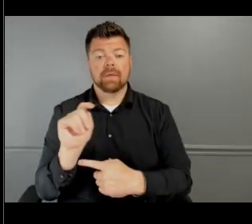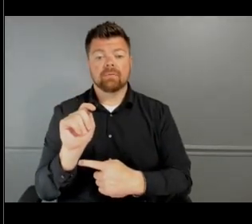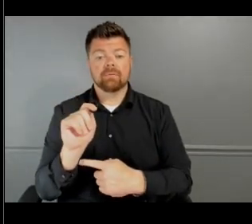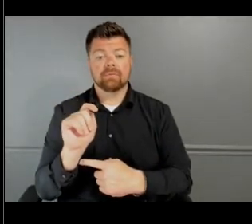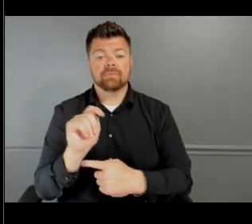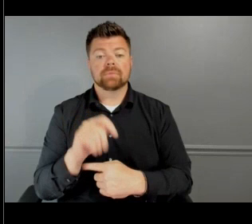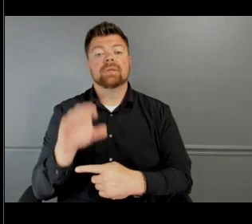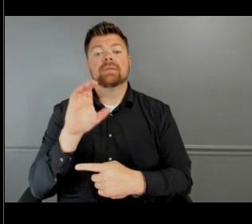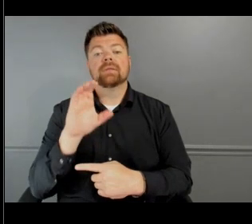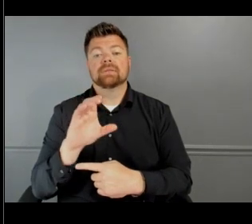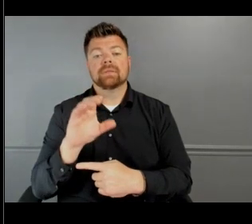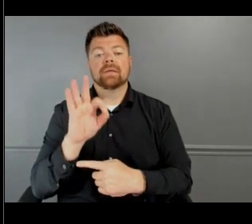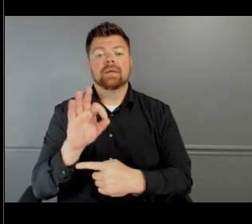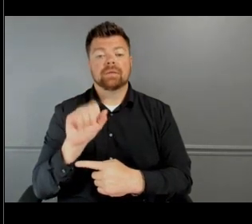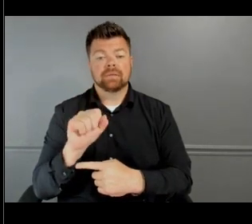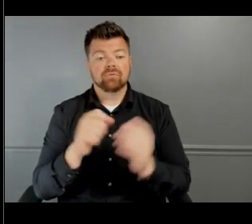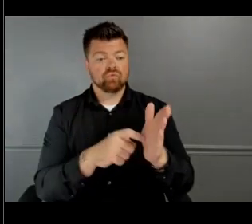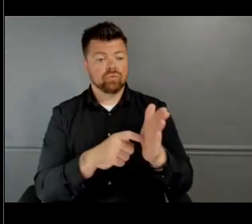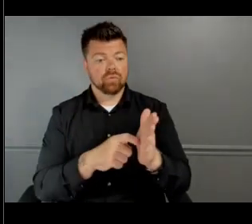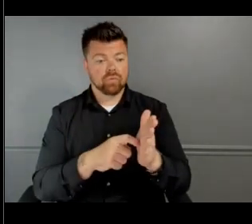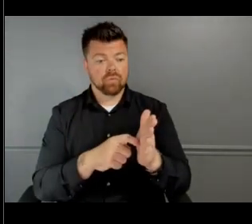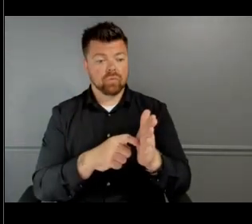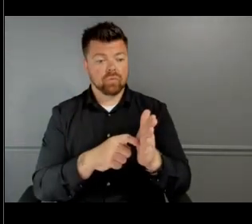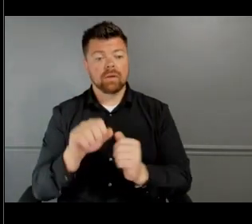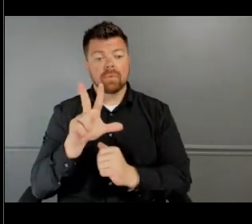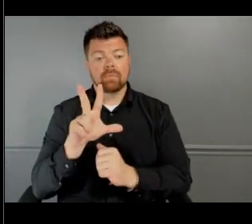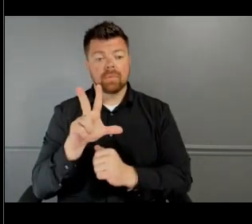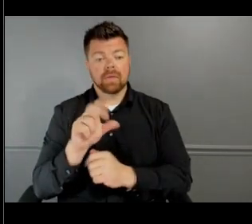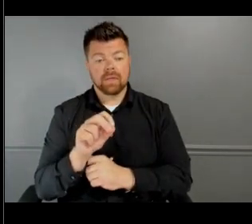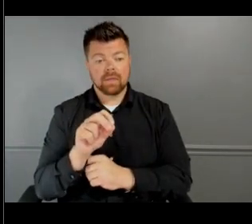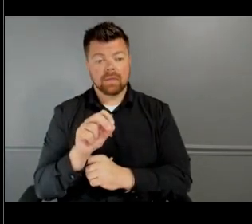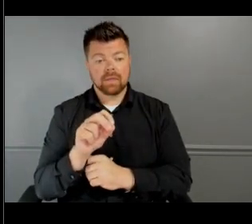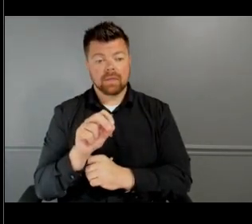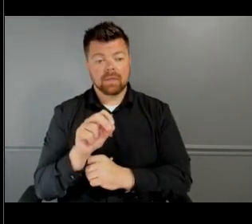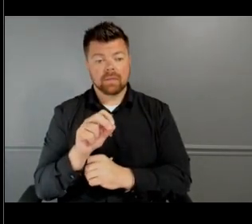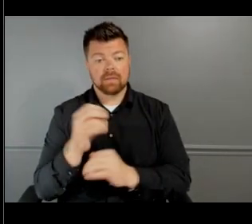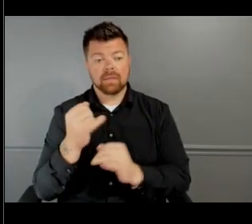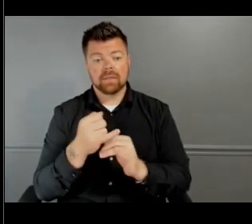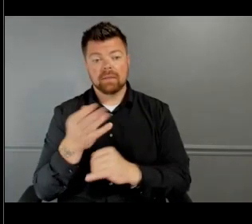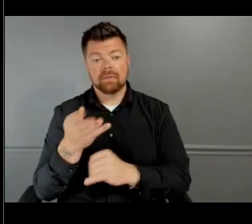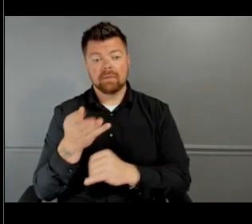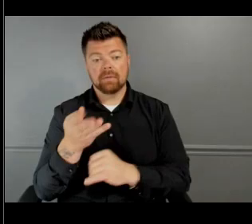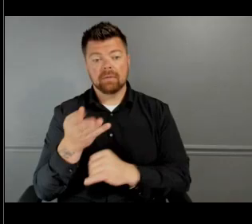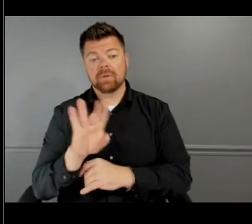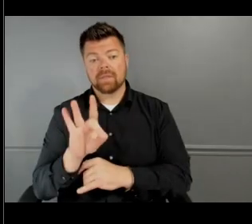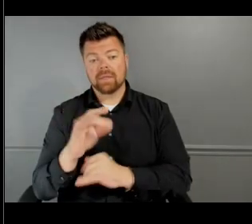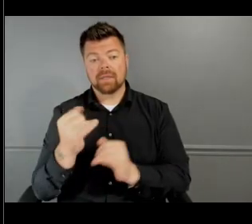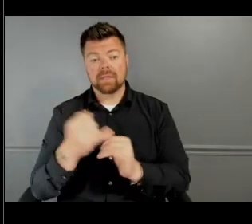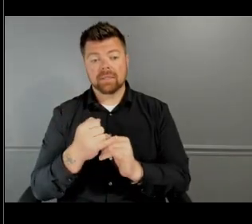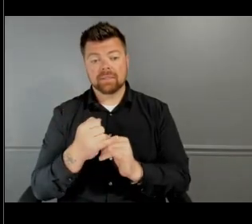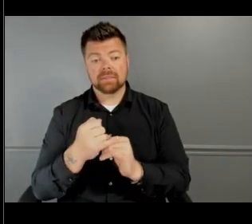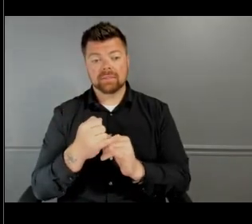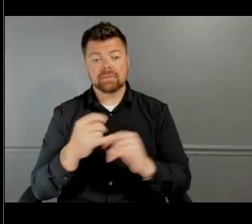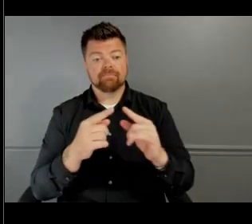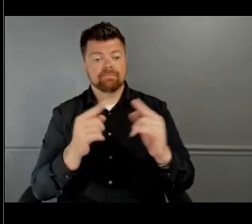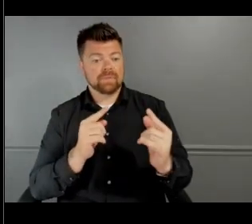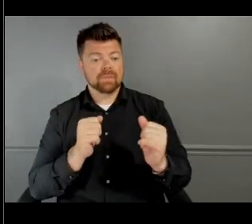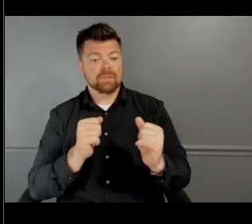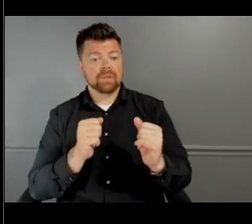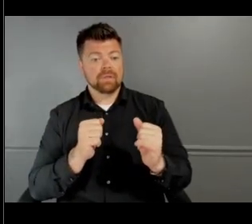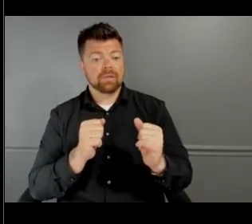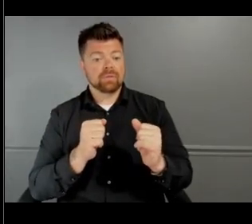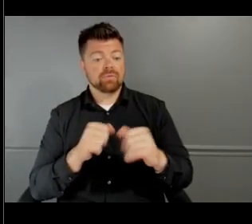specification B bathrooms, the clear floor space is required 30 by 48 inches adjacent to the foot of